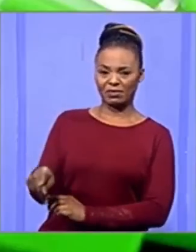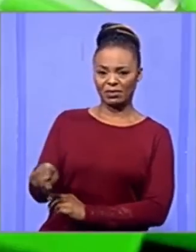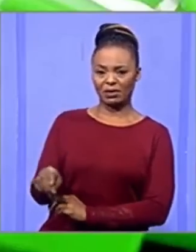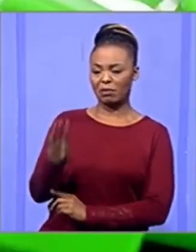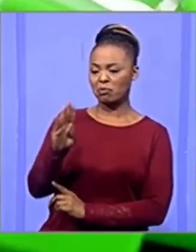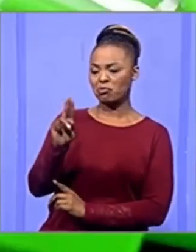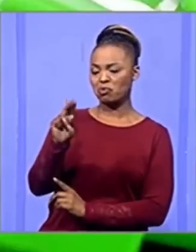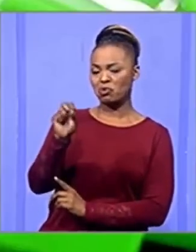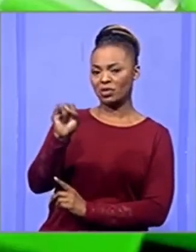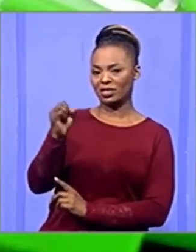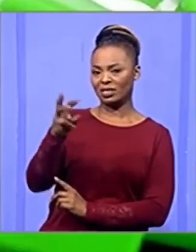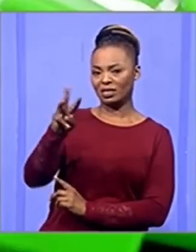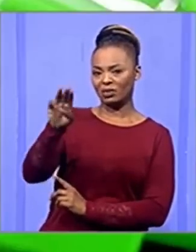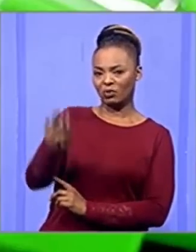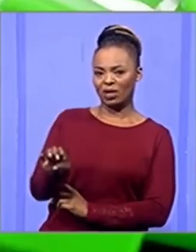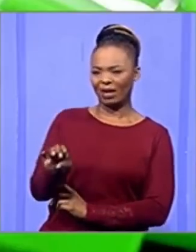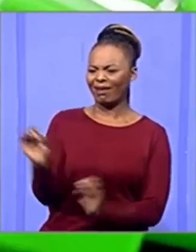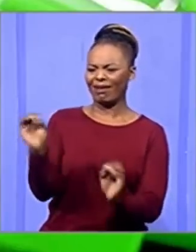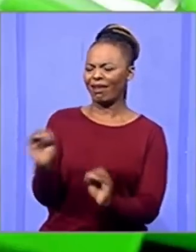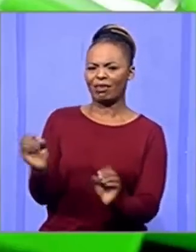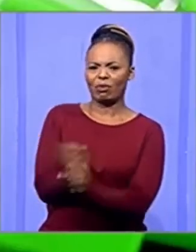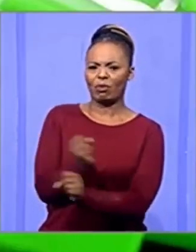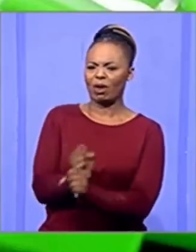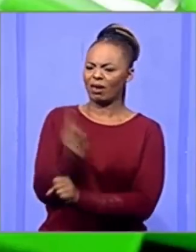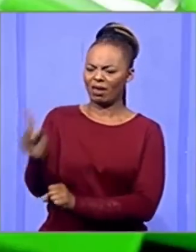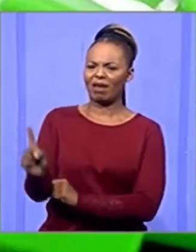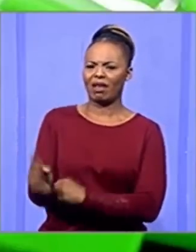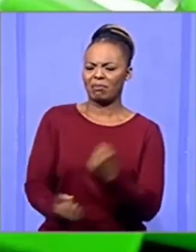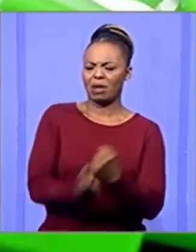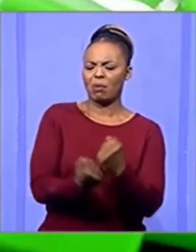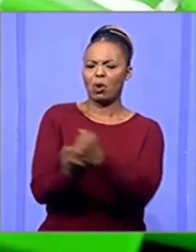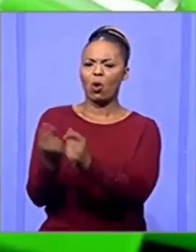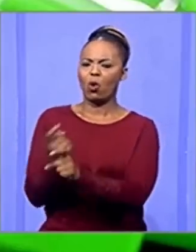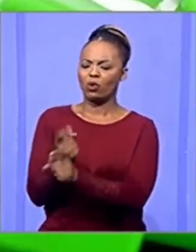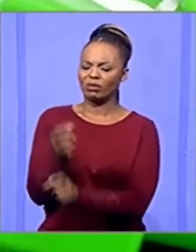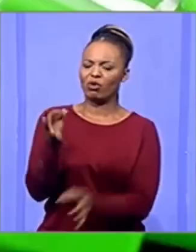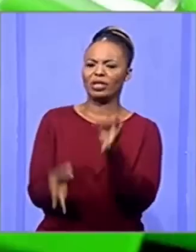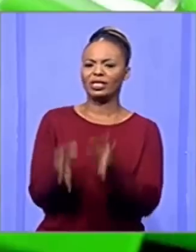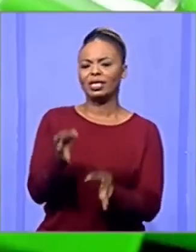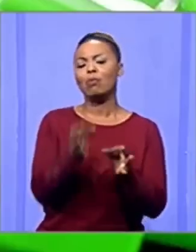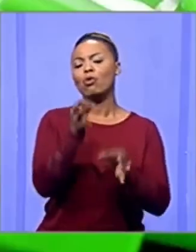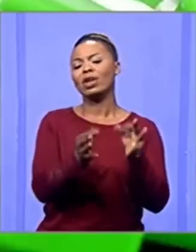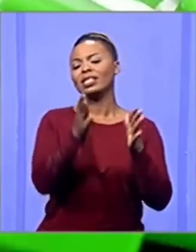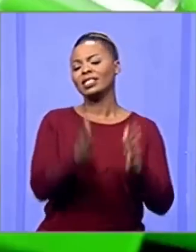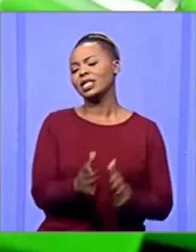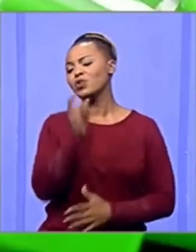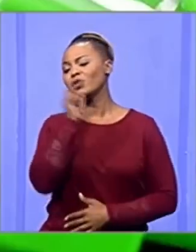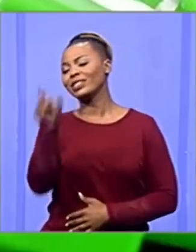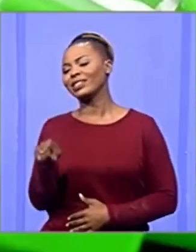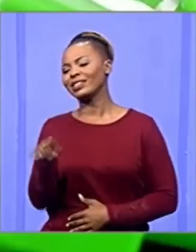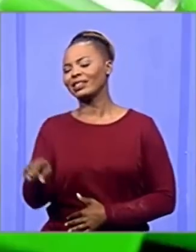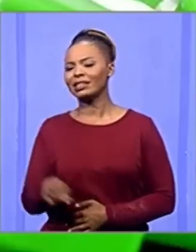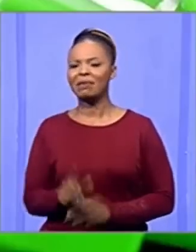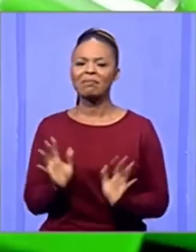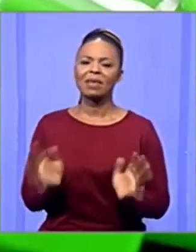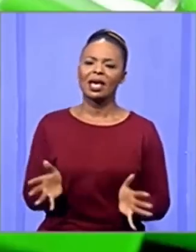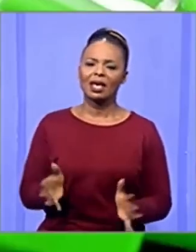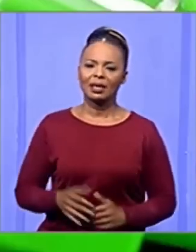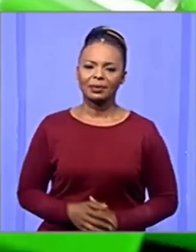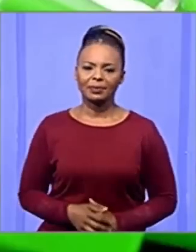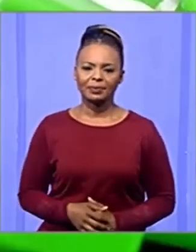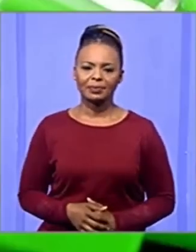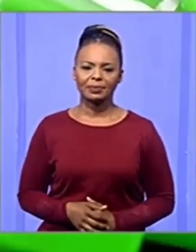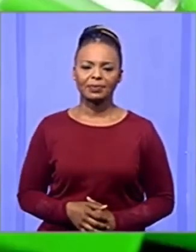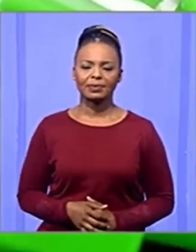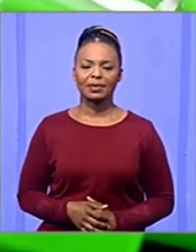rona. O ne a direla borra dipolotiki, o ne a dirisiwa ke borra dipolotiki. Na mosireledi wa